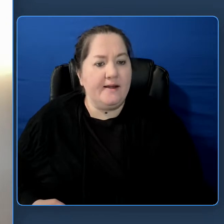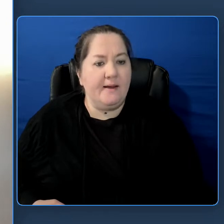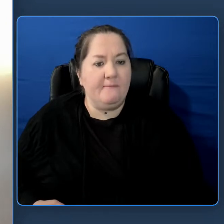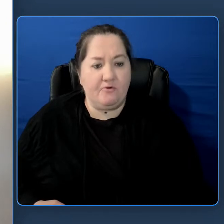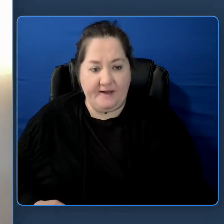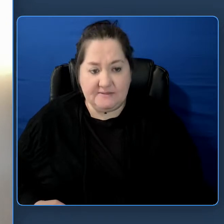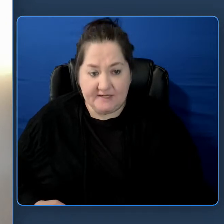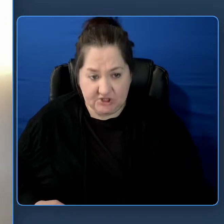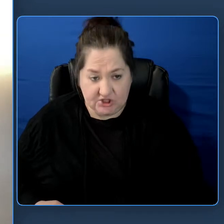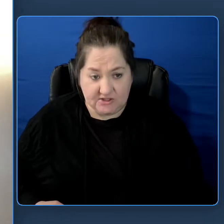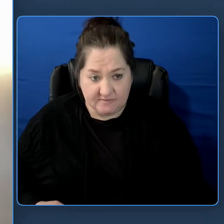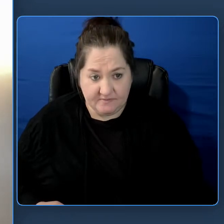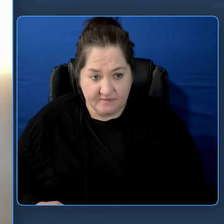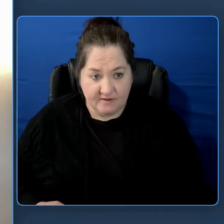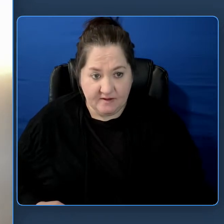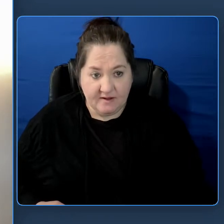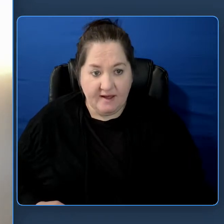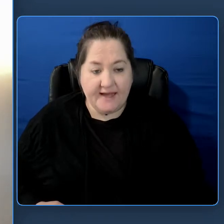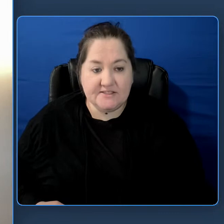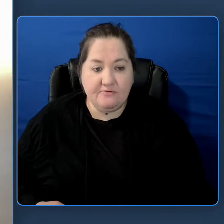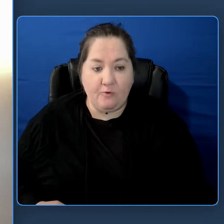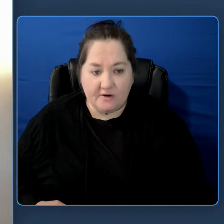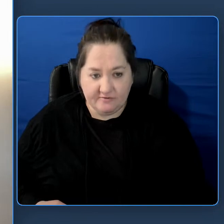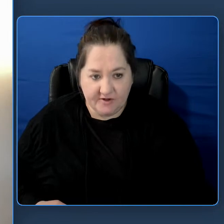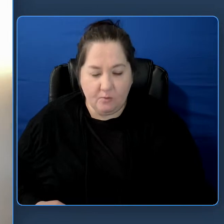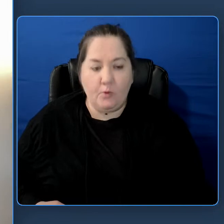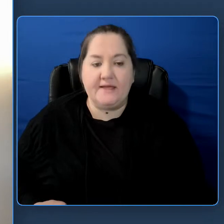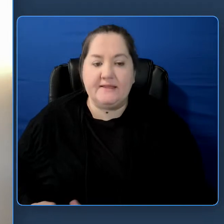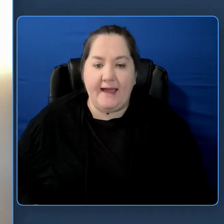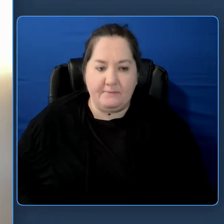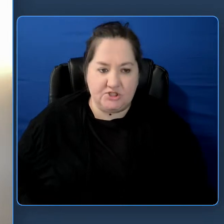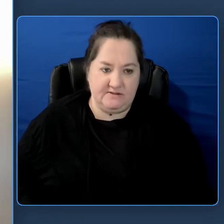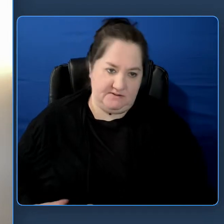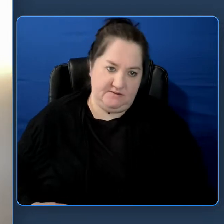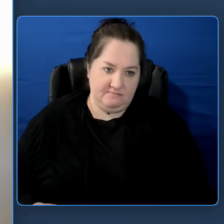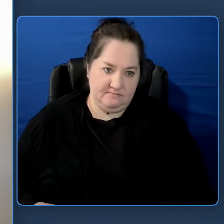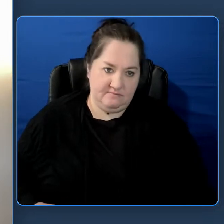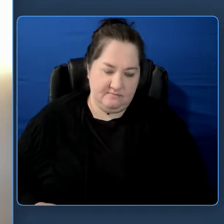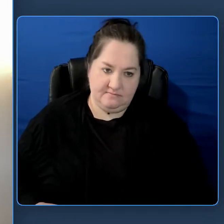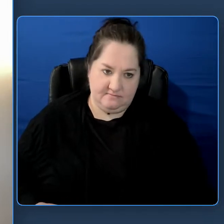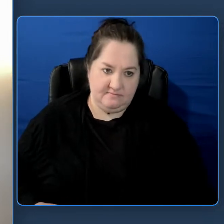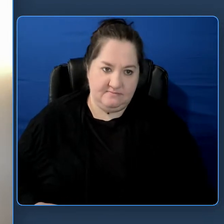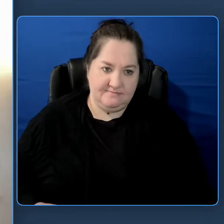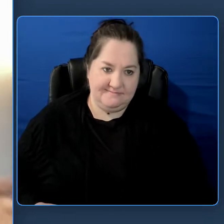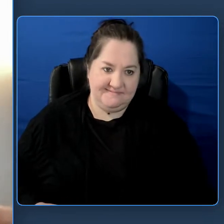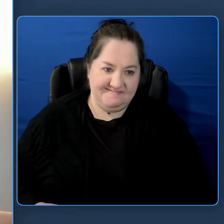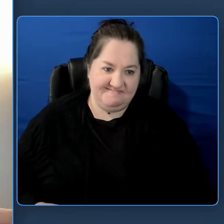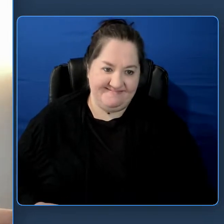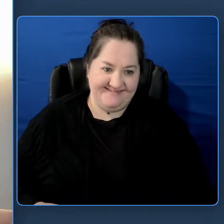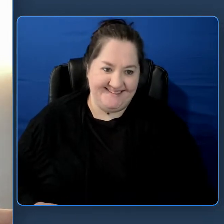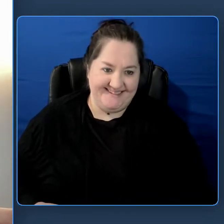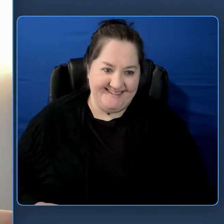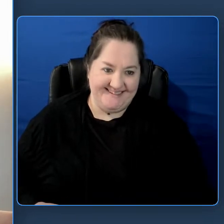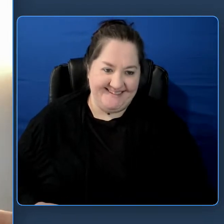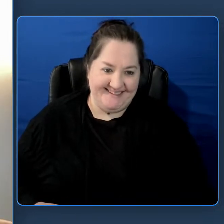that won for Best Picture. It's a foreign film with captions.